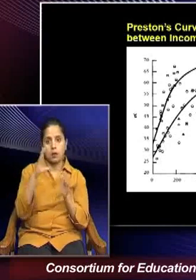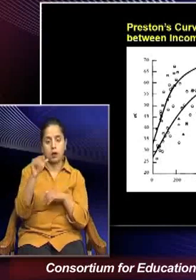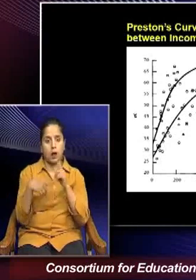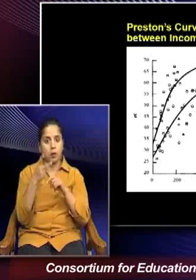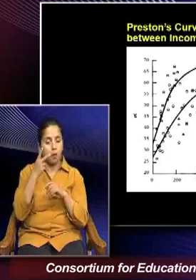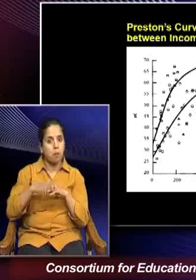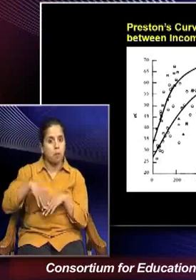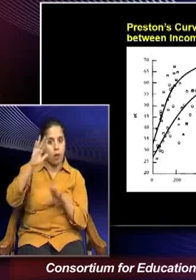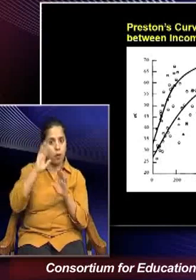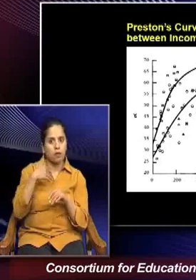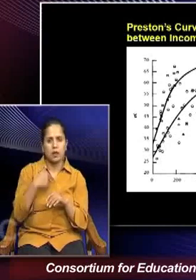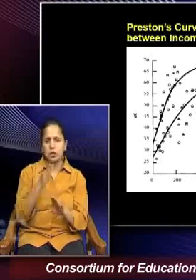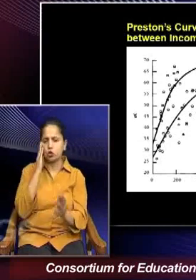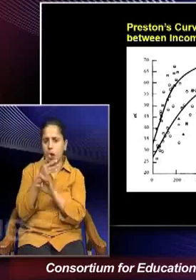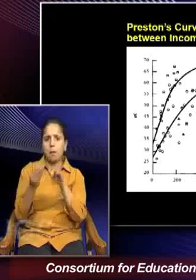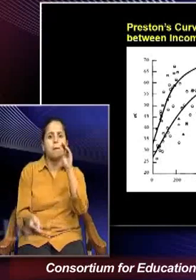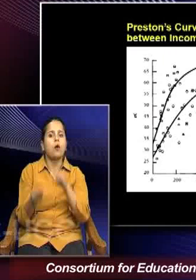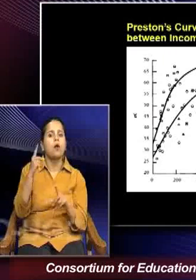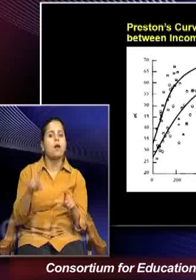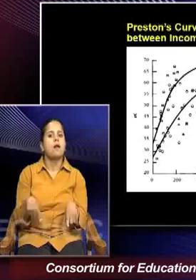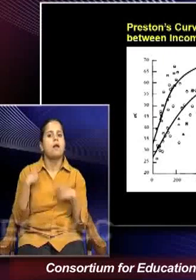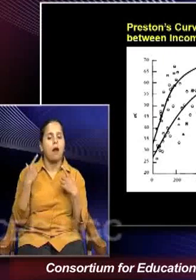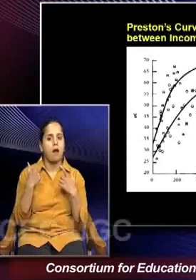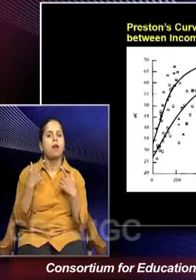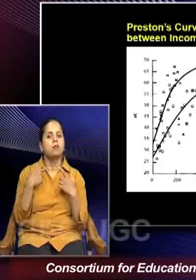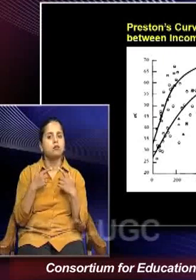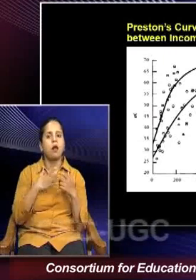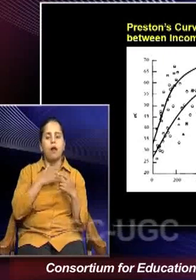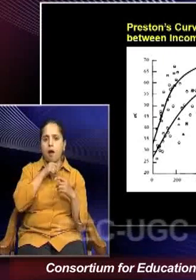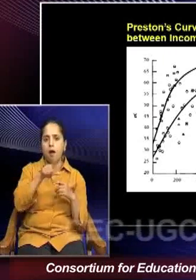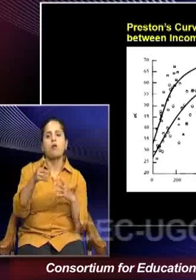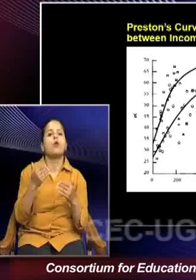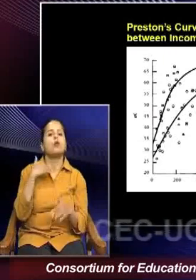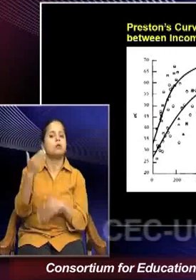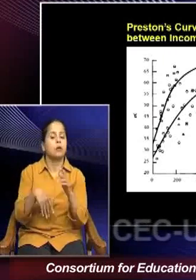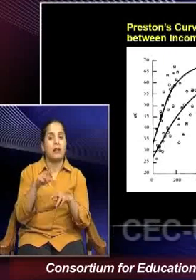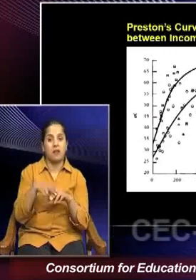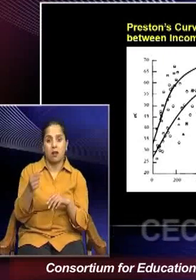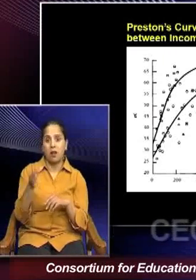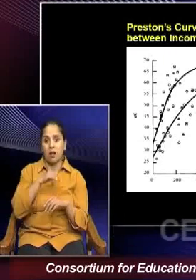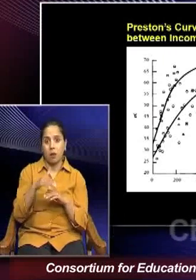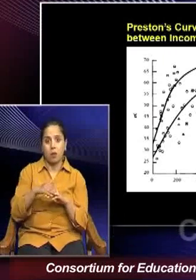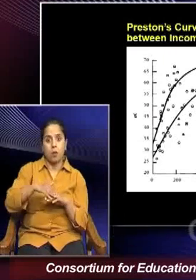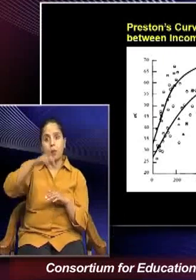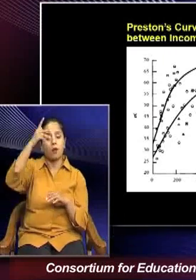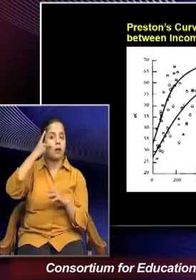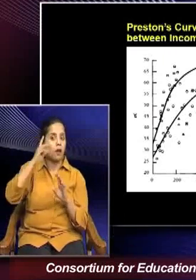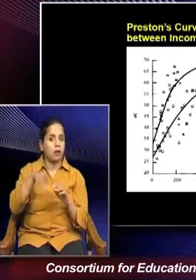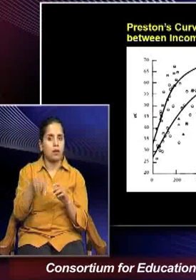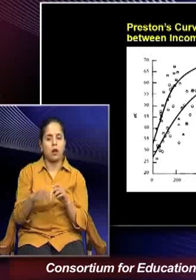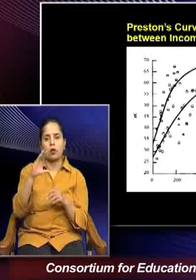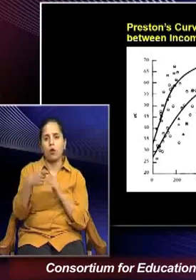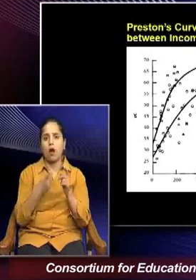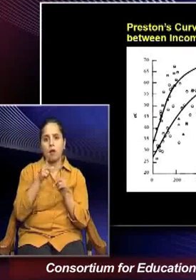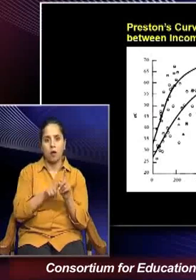rises, you have a sharp increase in the life expectancy to begin with. But as the income level continues to increase, the curve